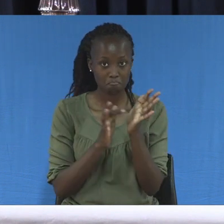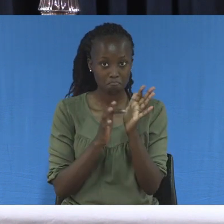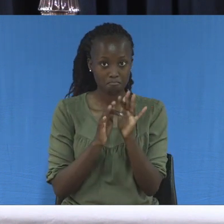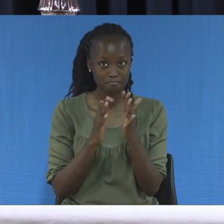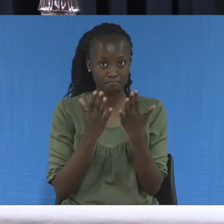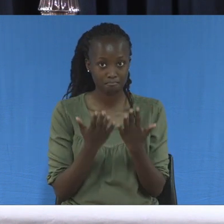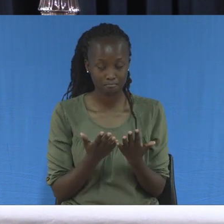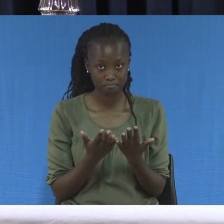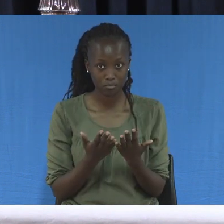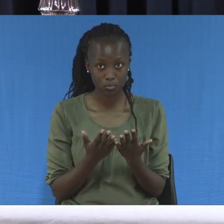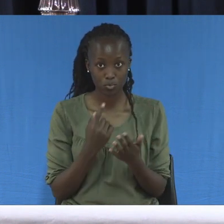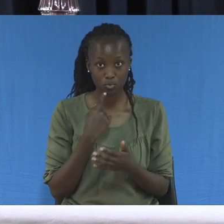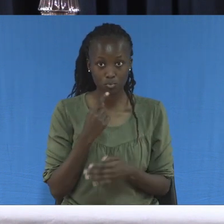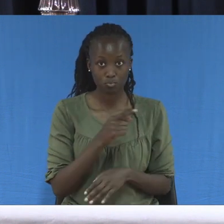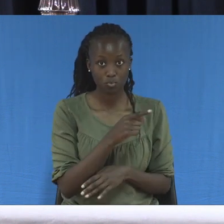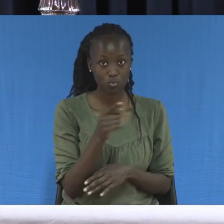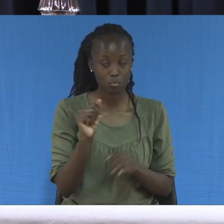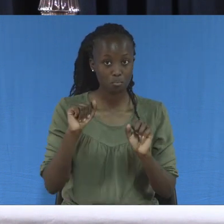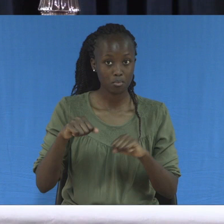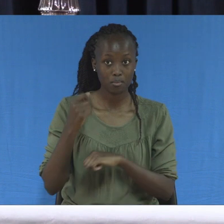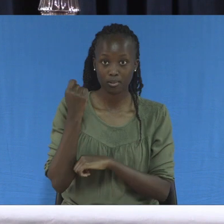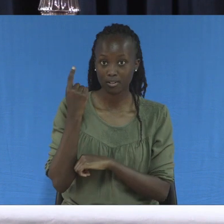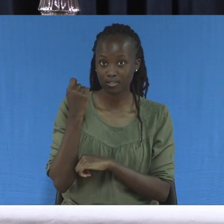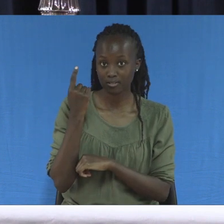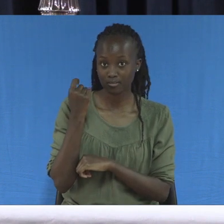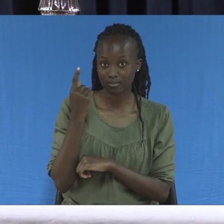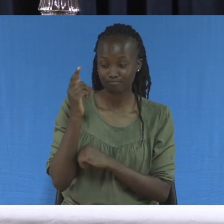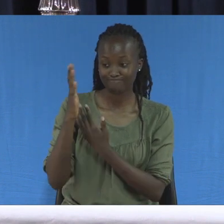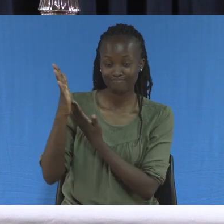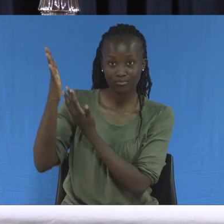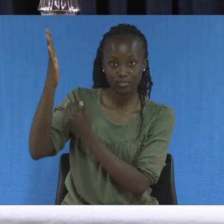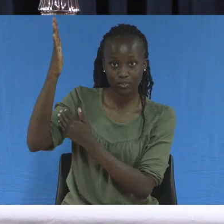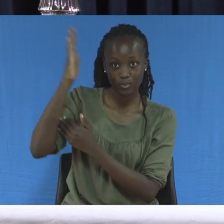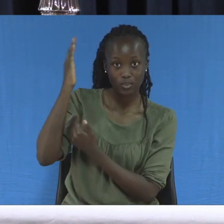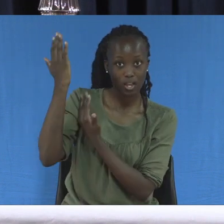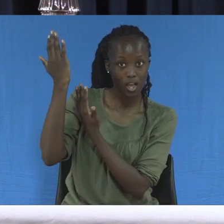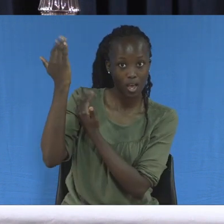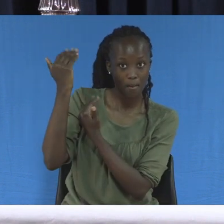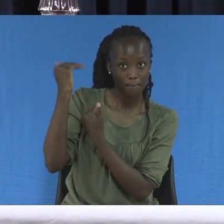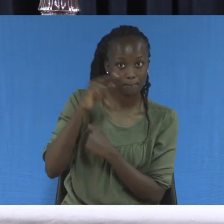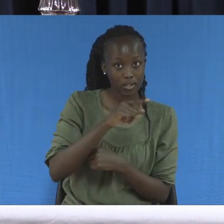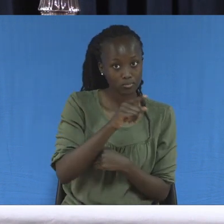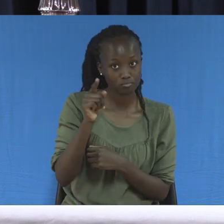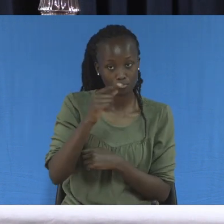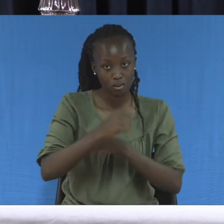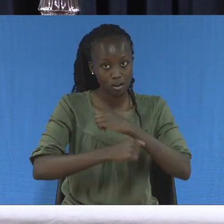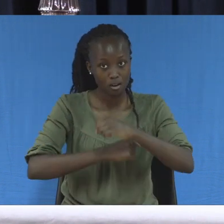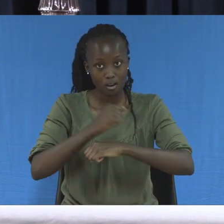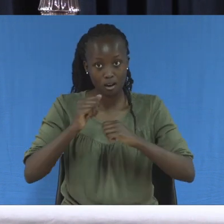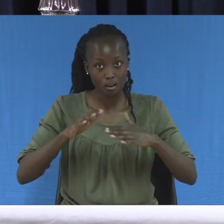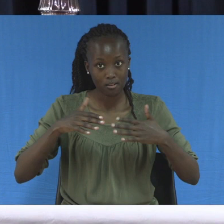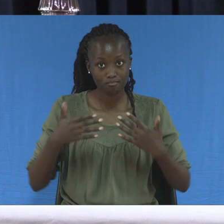in helping us to know the requirements of God upon